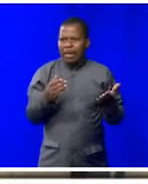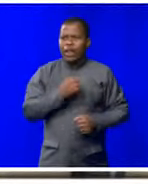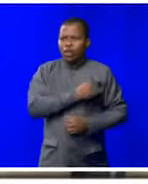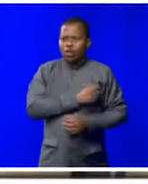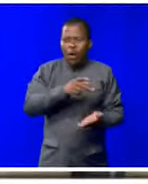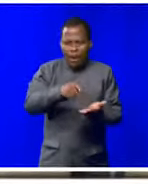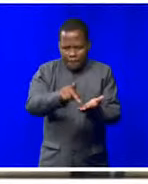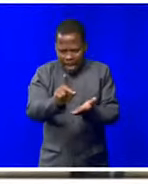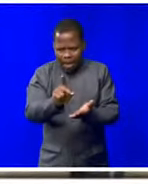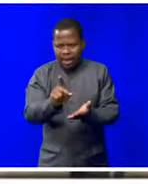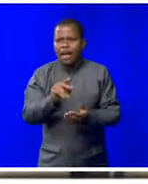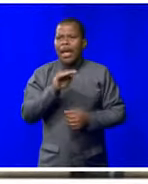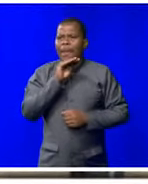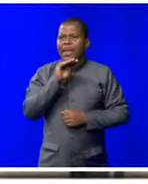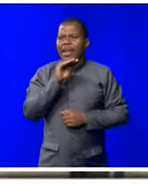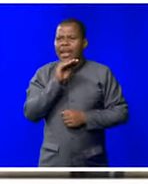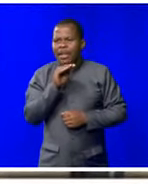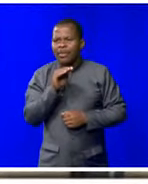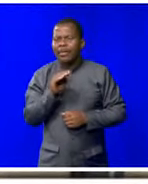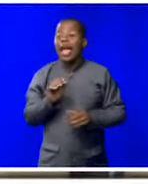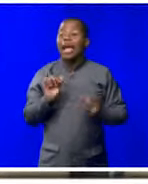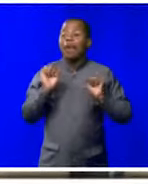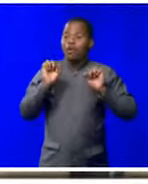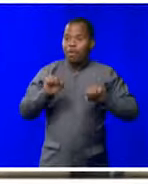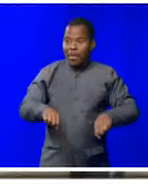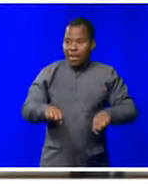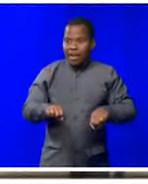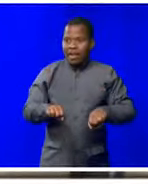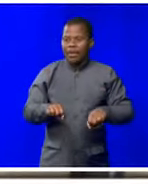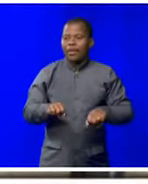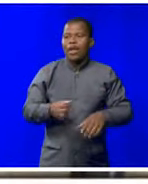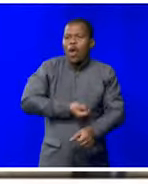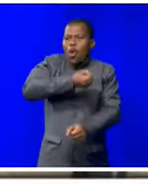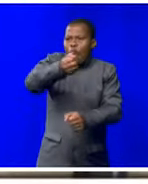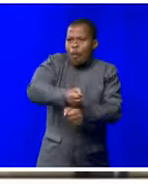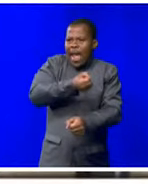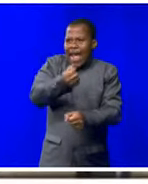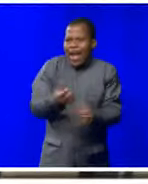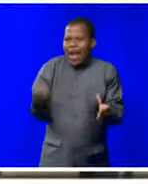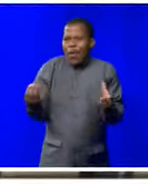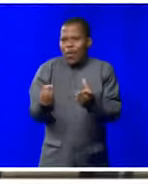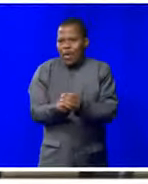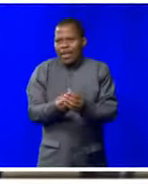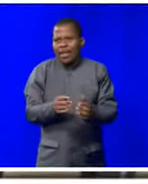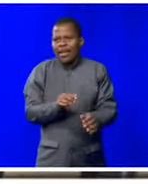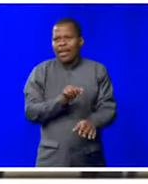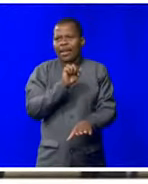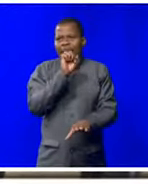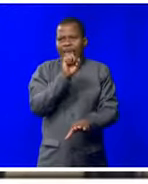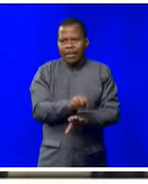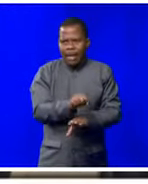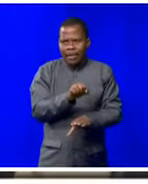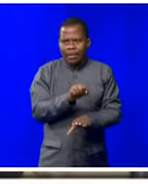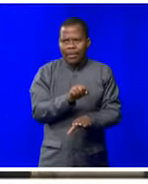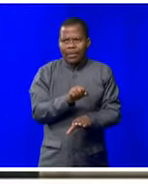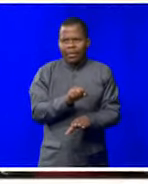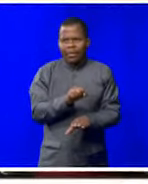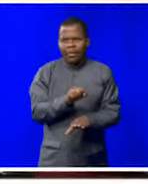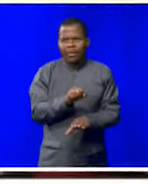abakake sebadzazalade ukuthi abe kungangena labanye bakhona ukusebenza lo msebenzi